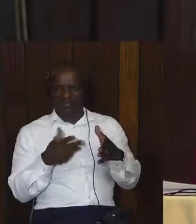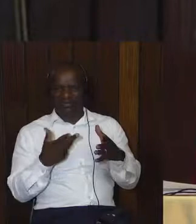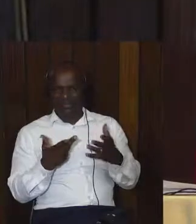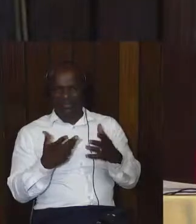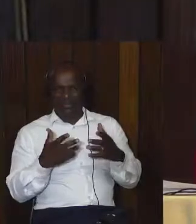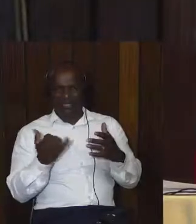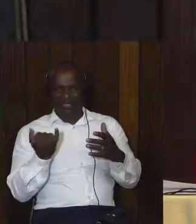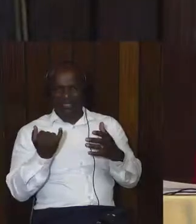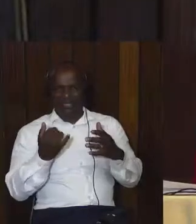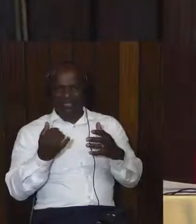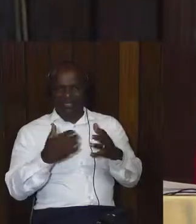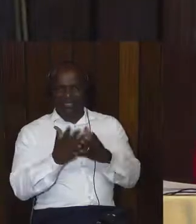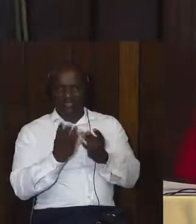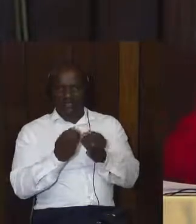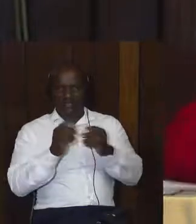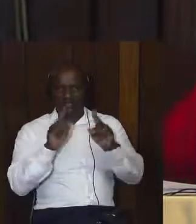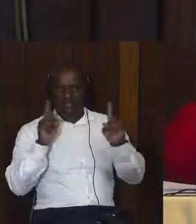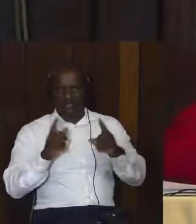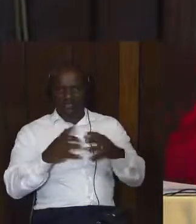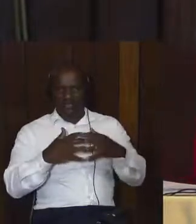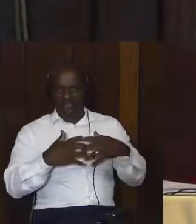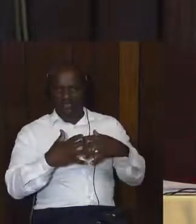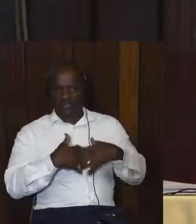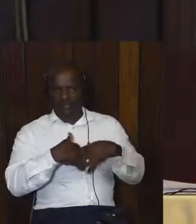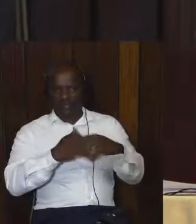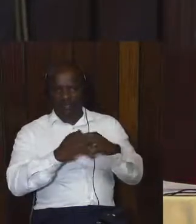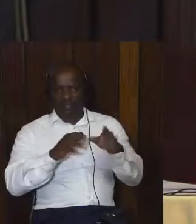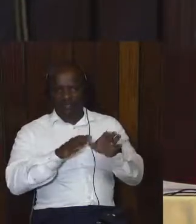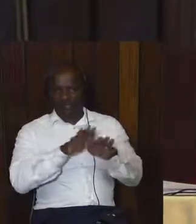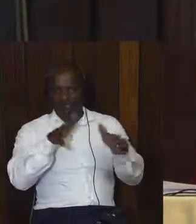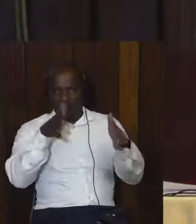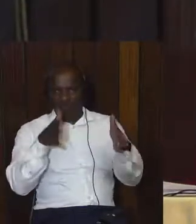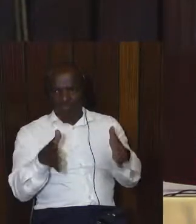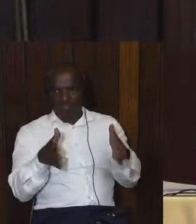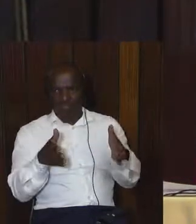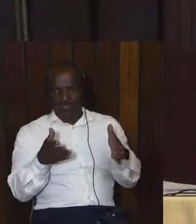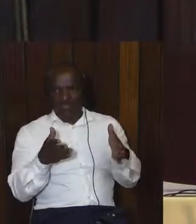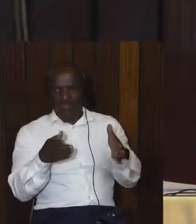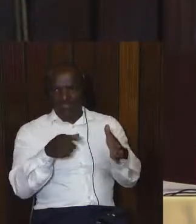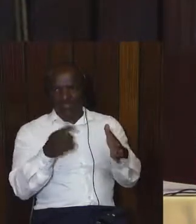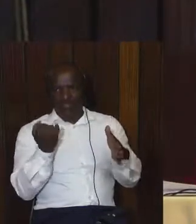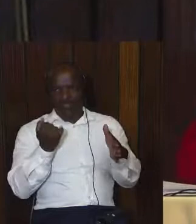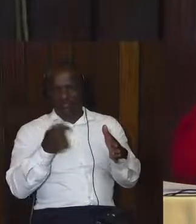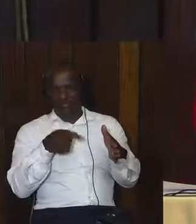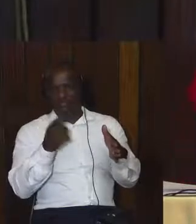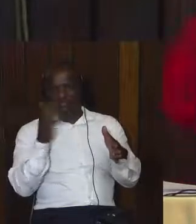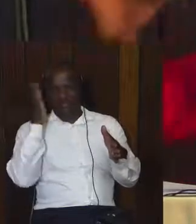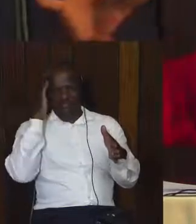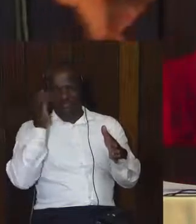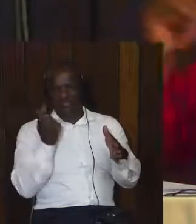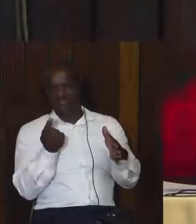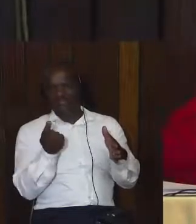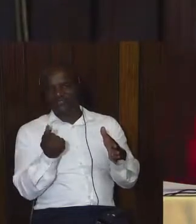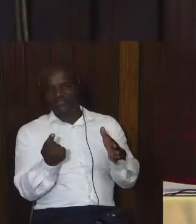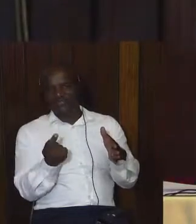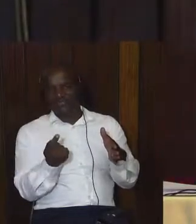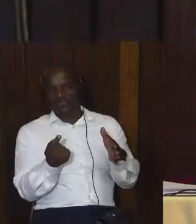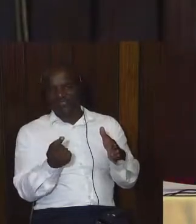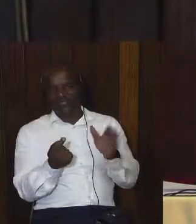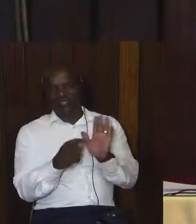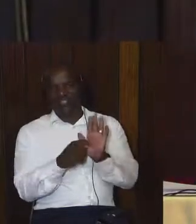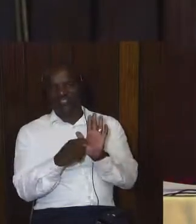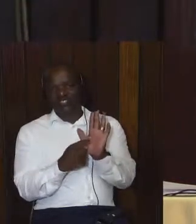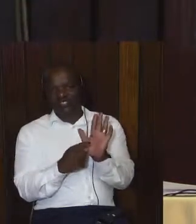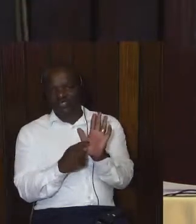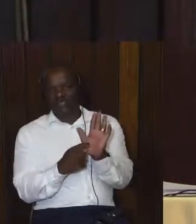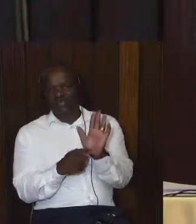innovated something special, just a dashboard. You know what a dashboard does? It just shows you this. And